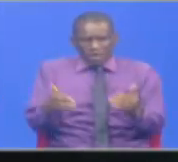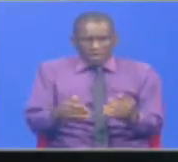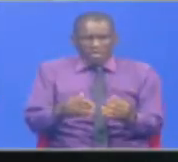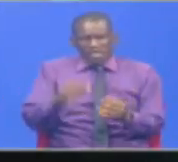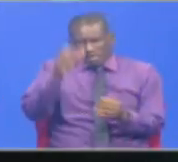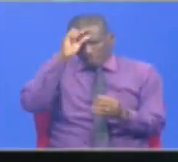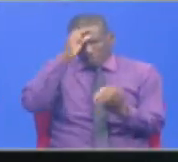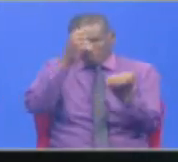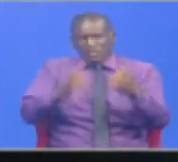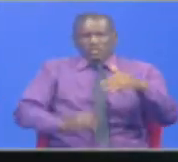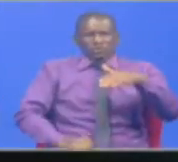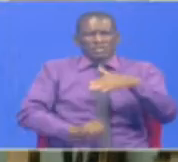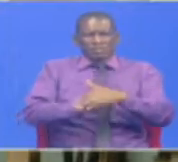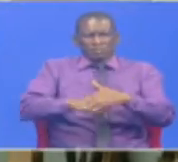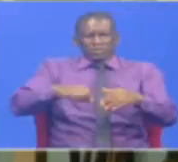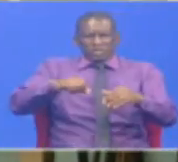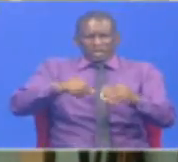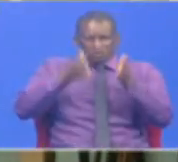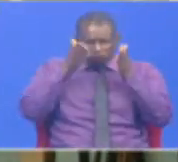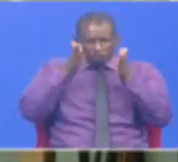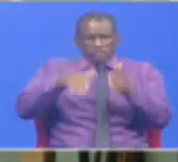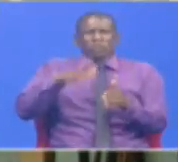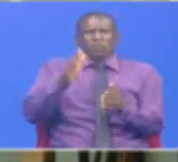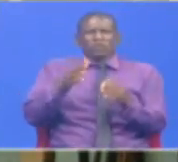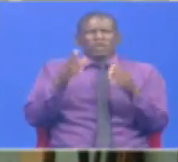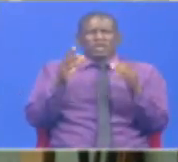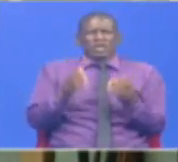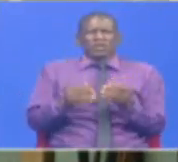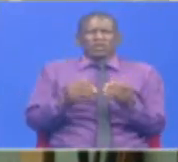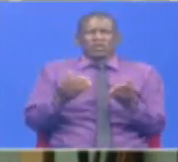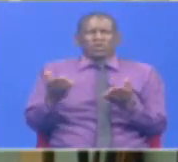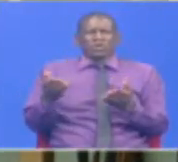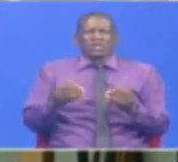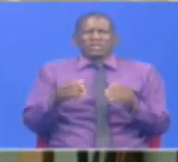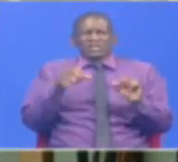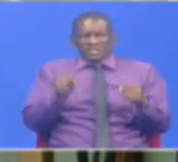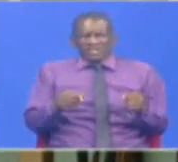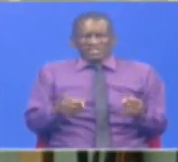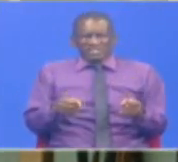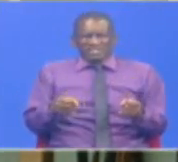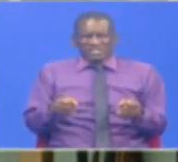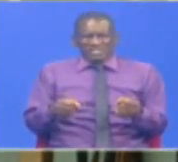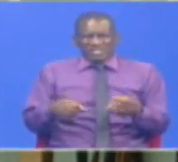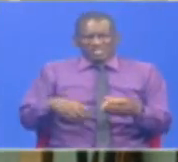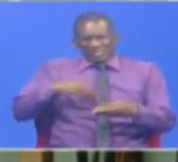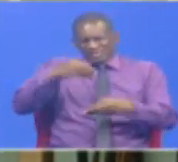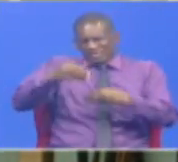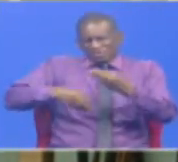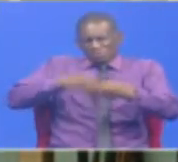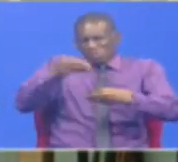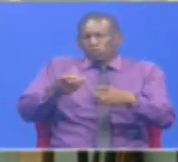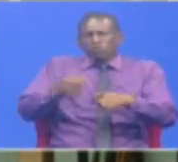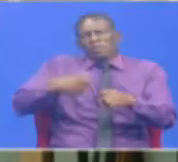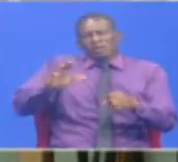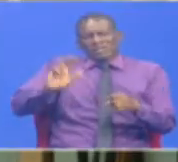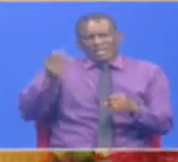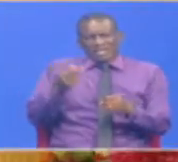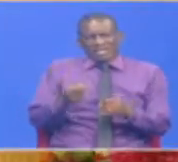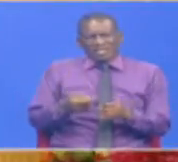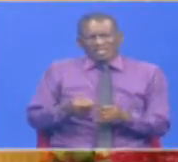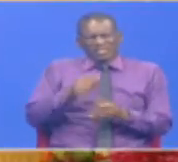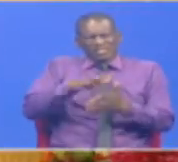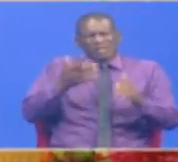in so much effort. Actually, the fabrics that come from outside are slightly substandard.